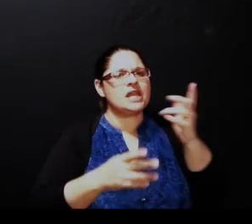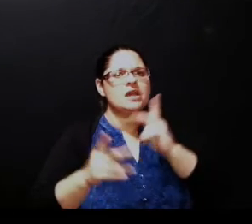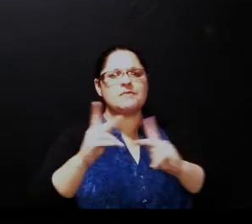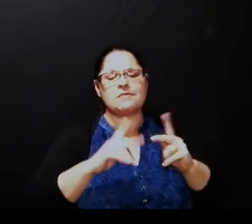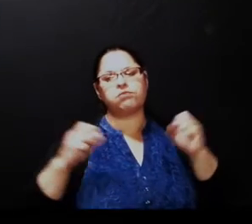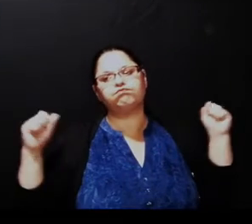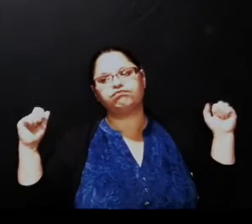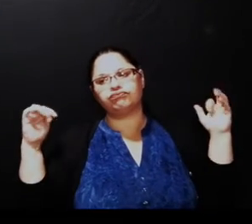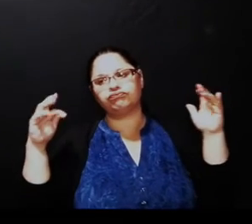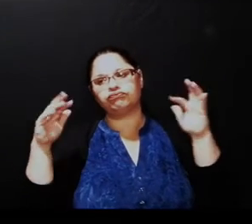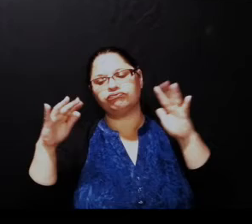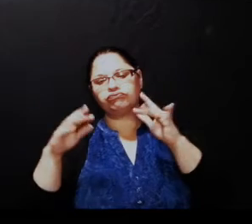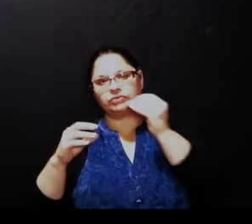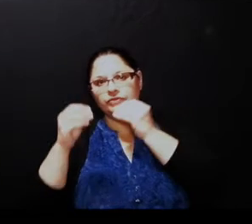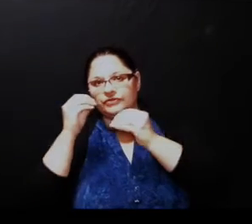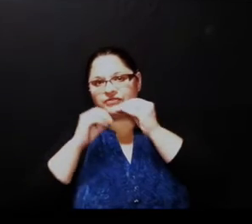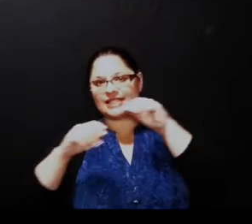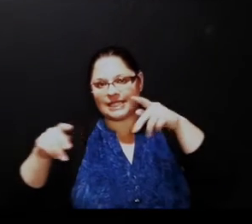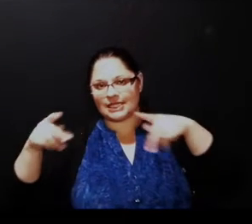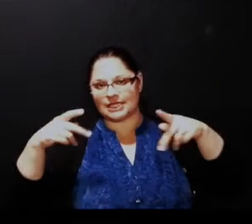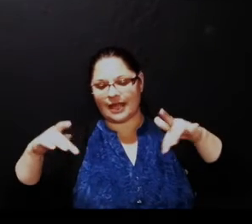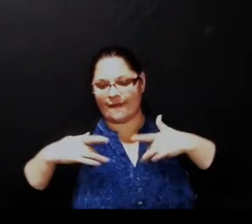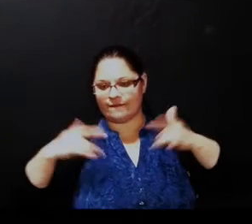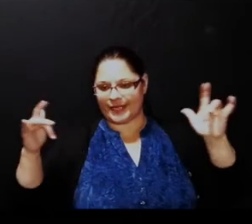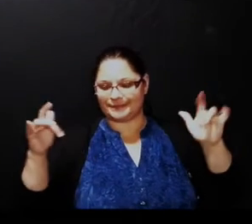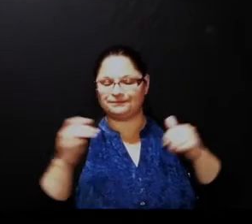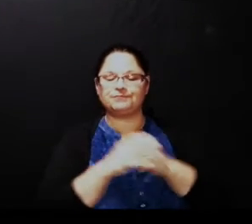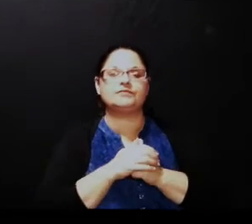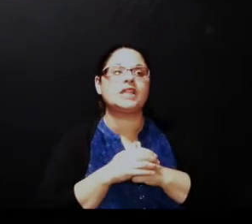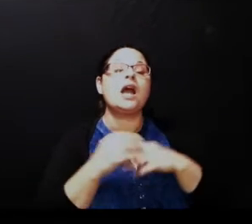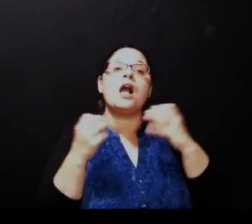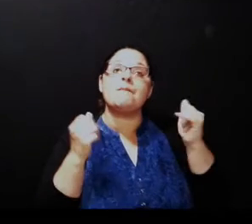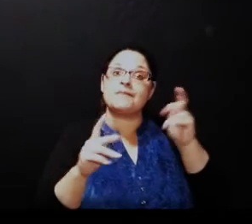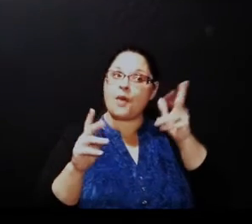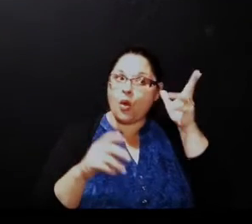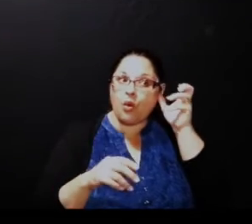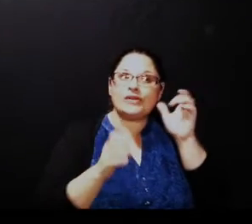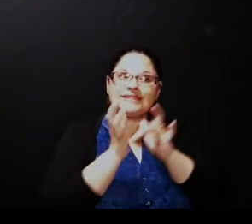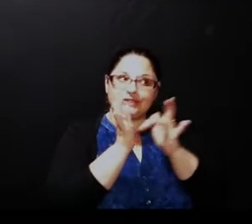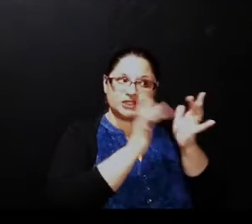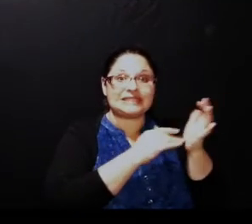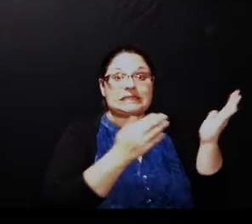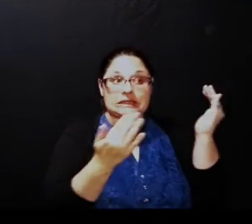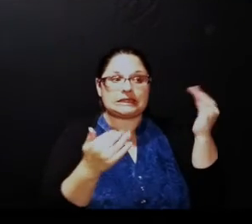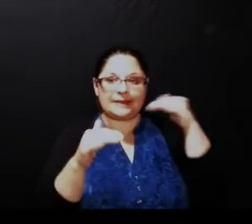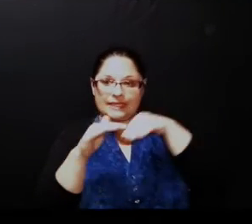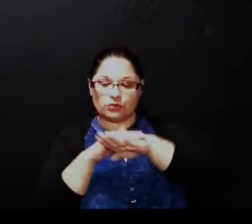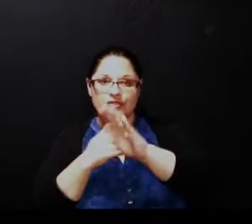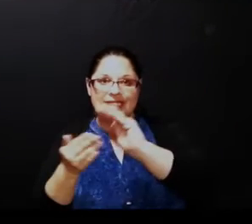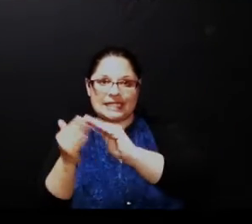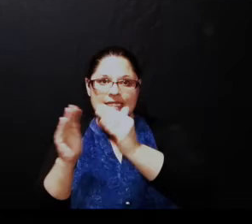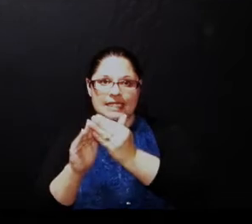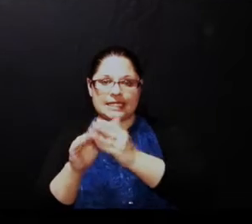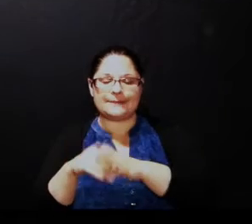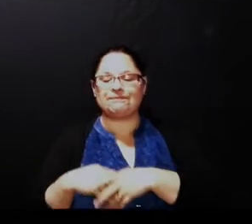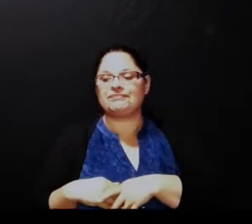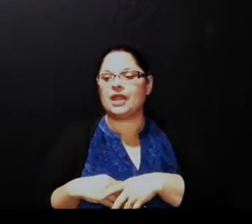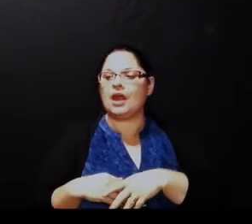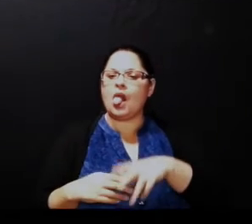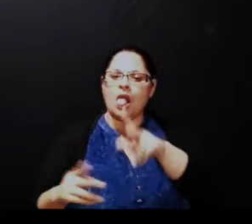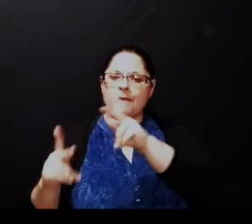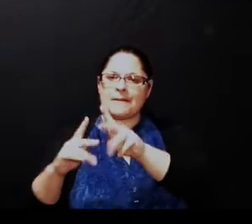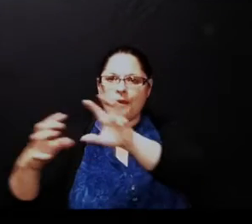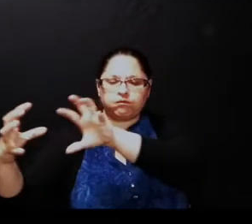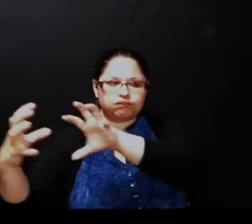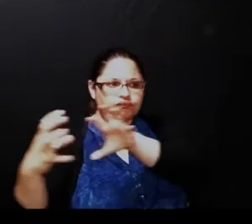when they heard that Jesus was coming to Jerusalem, took branches of palm trees and went forth to meet Him and